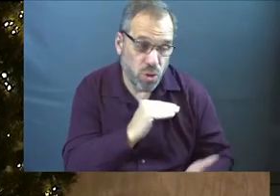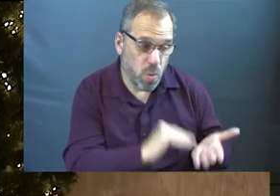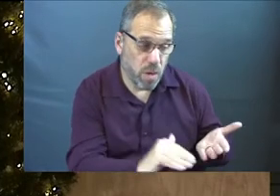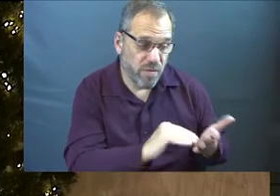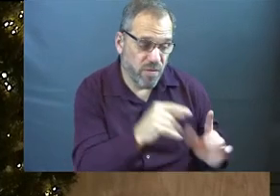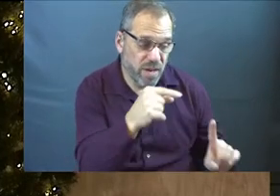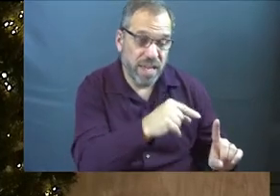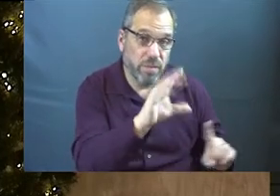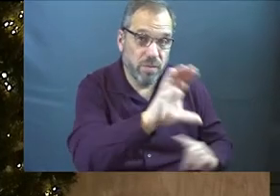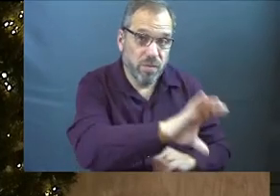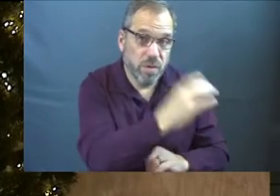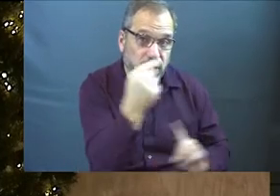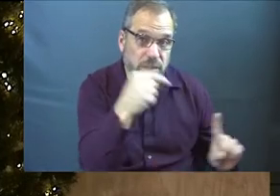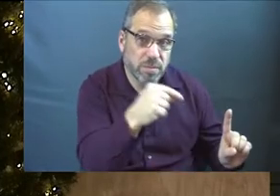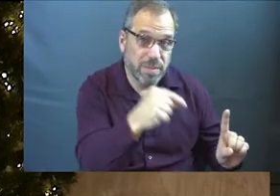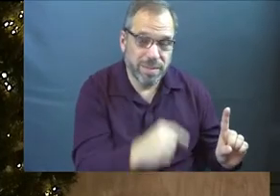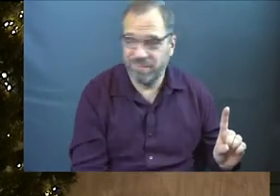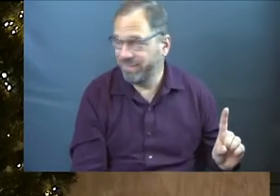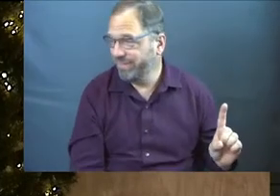that person this Christmas?